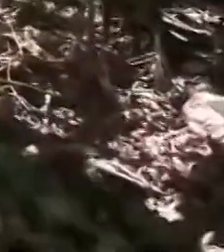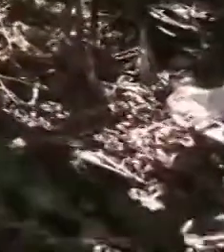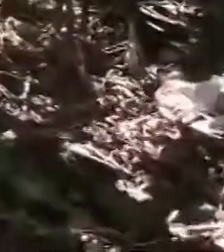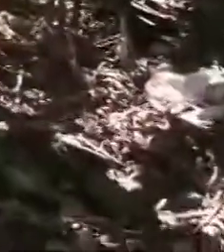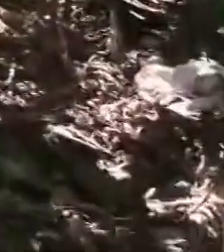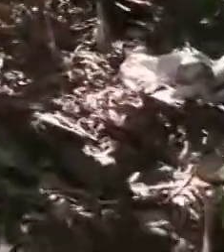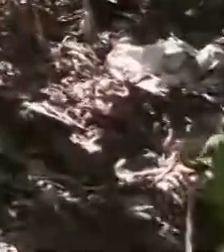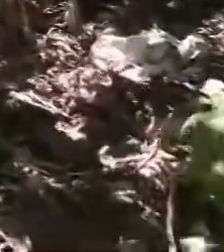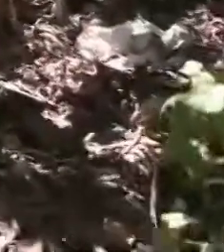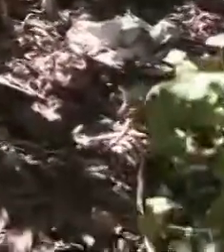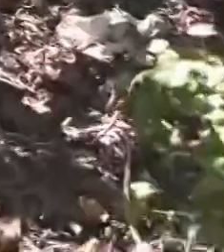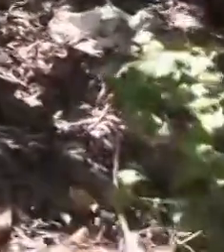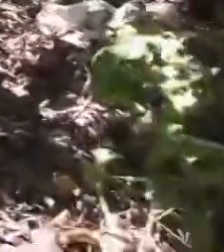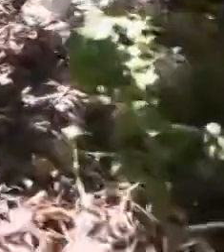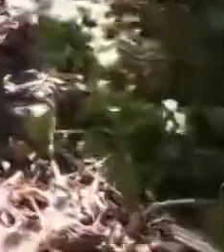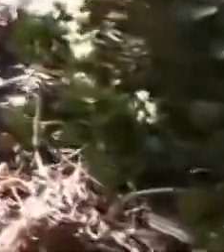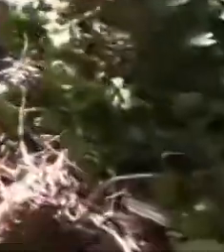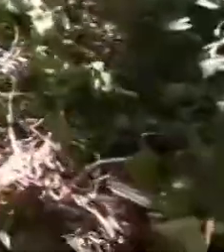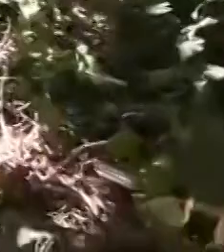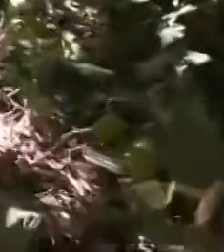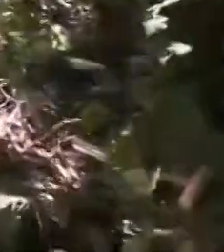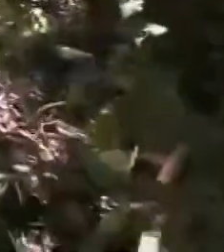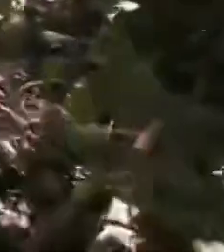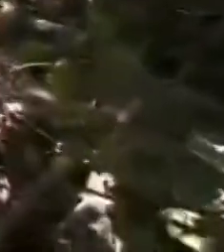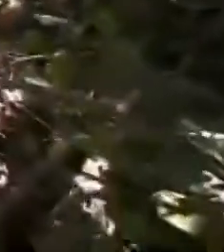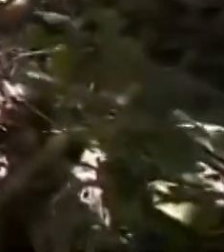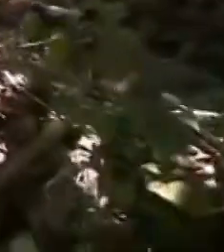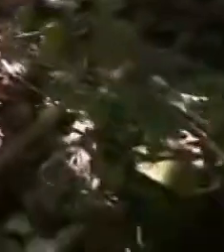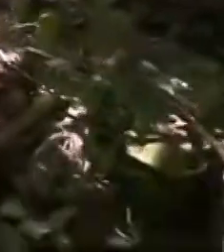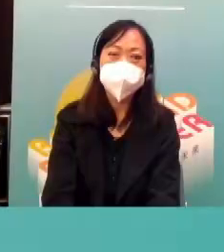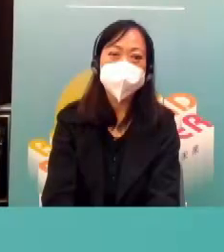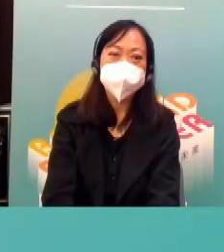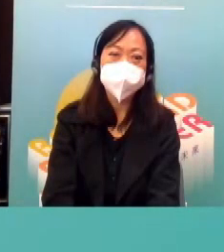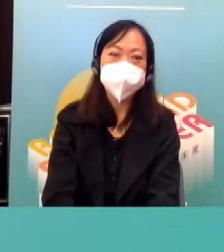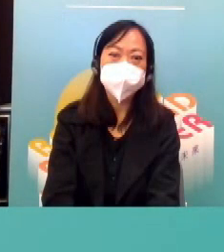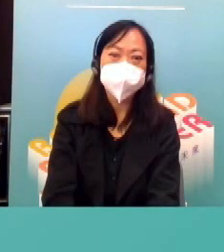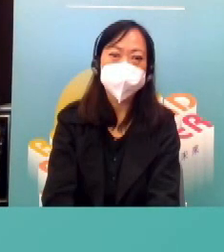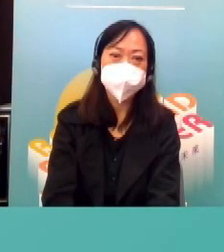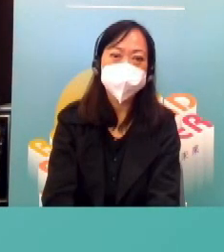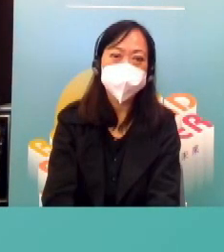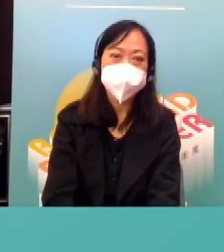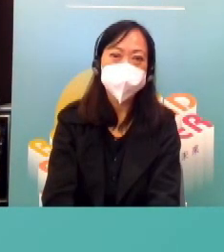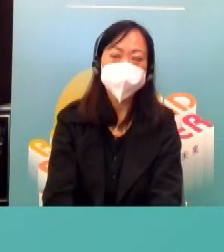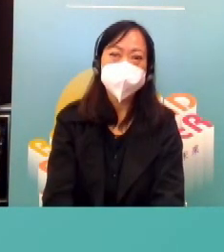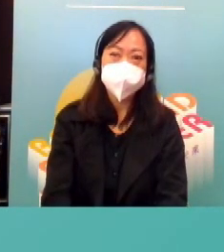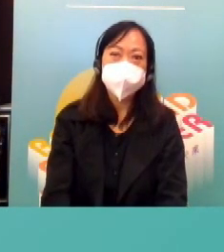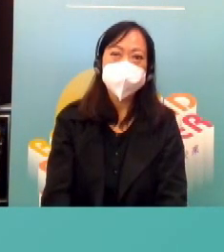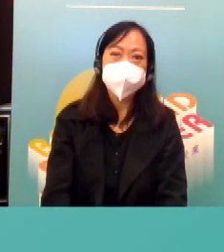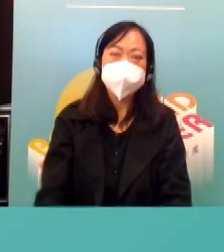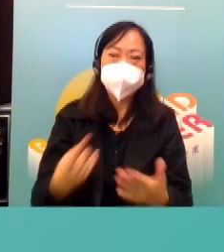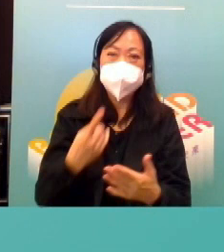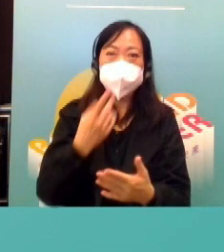？Okay, it doesn't matter. Again, we can. These things are all on our website, so you can come